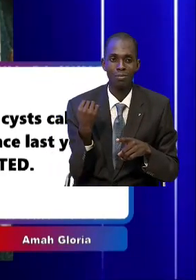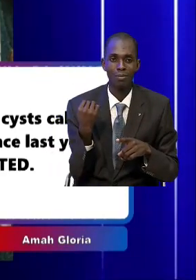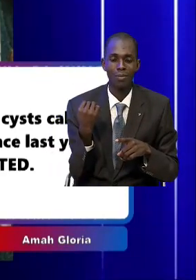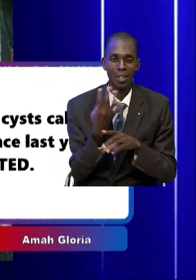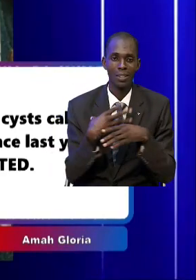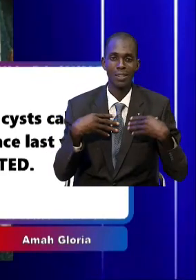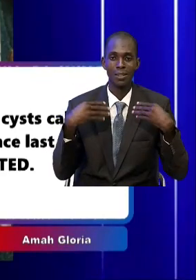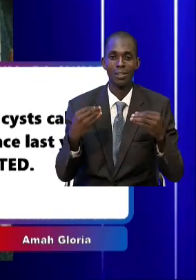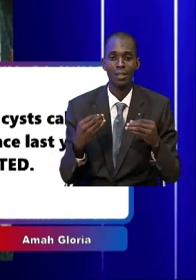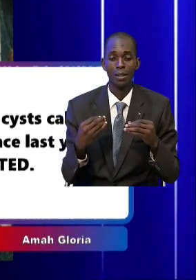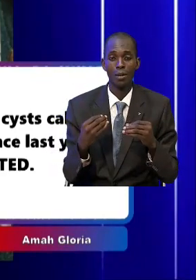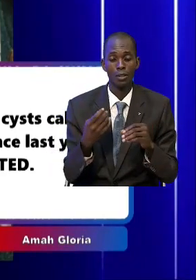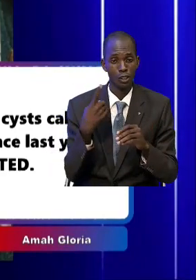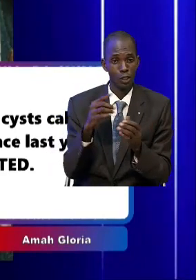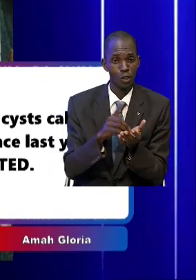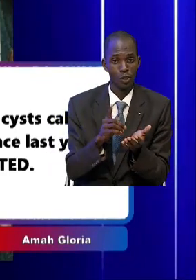And to the doctors,